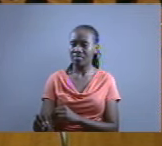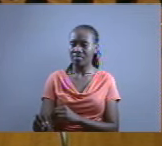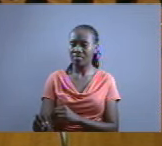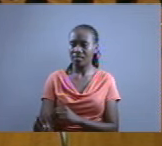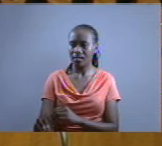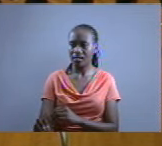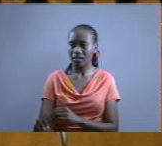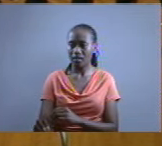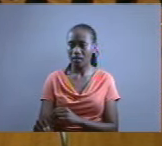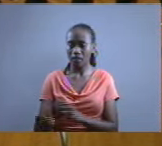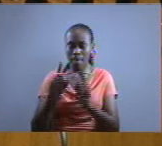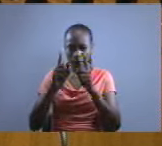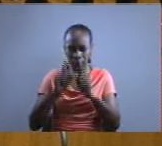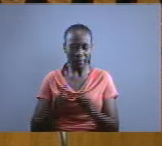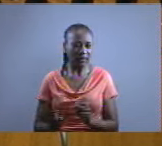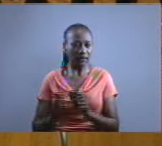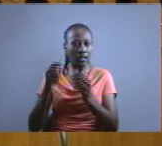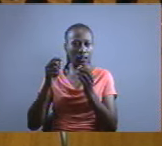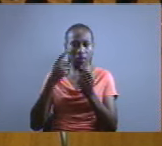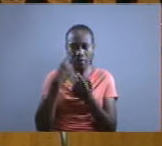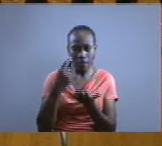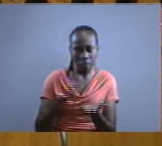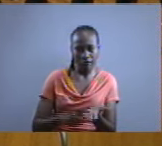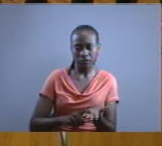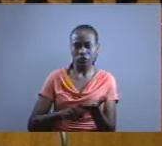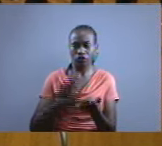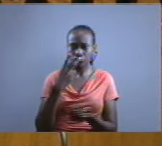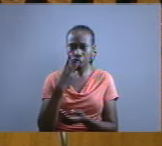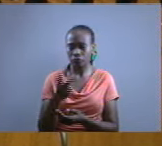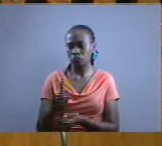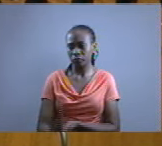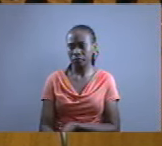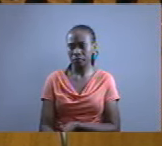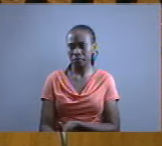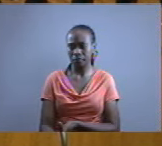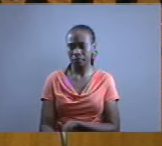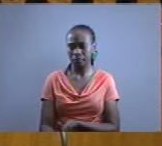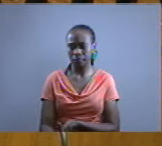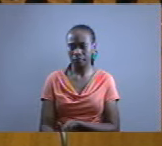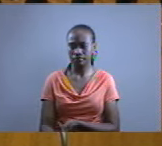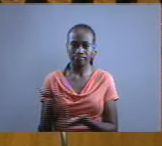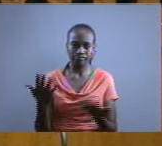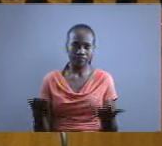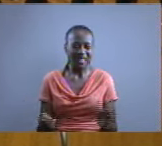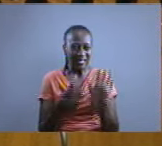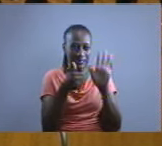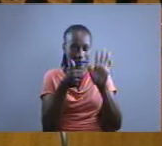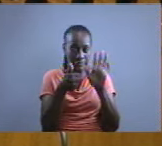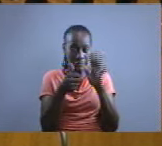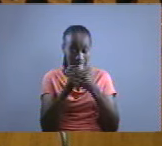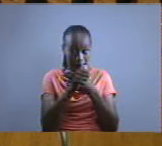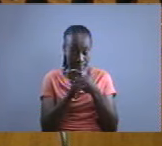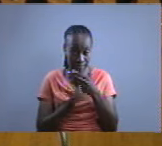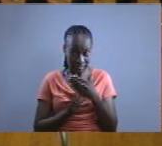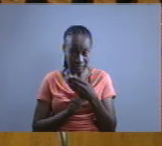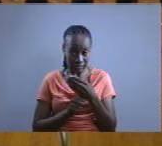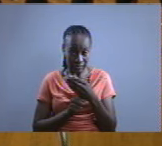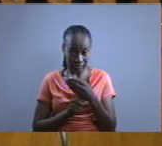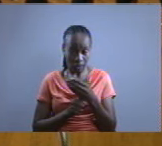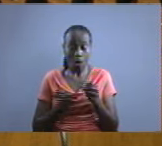The empirical evidence points to the fact that it takes no less than 6 months to secure an